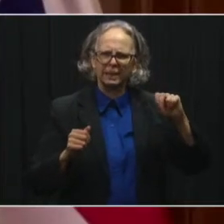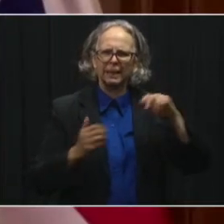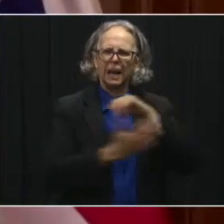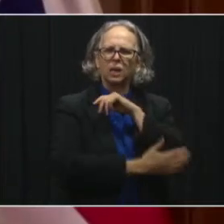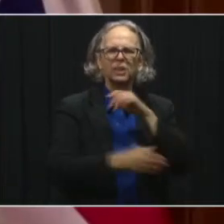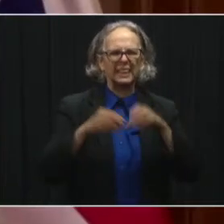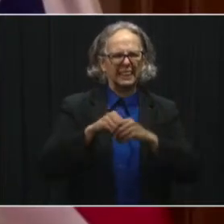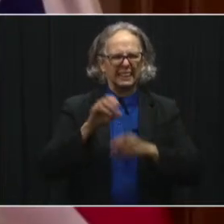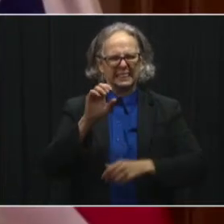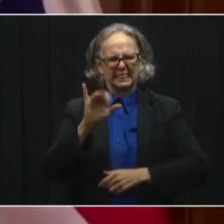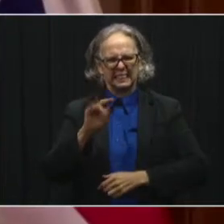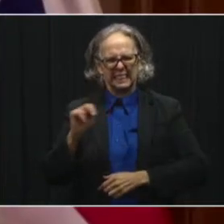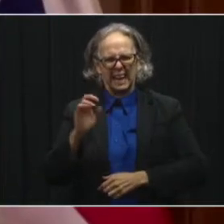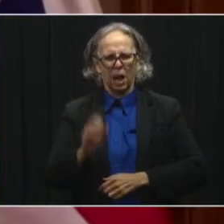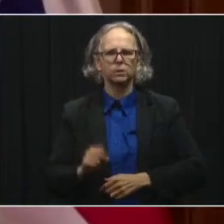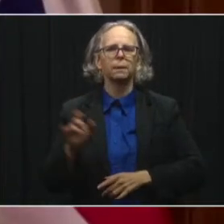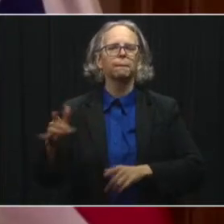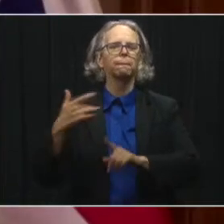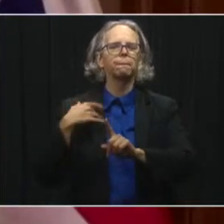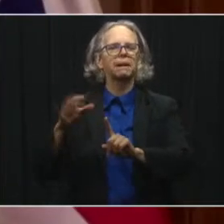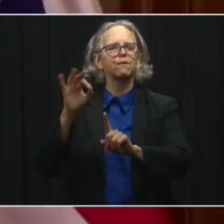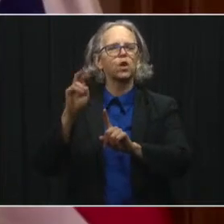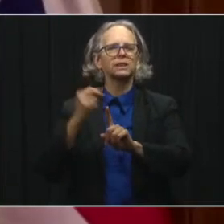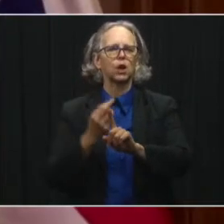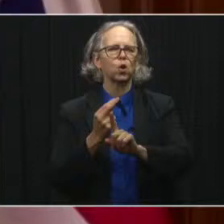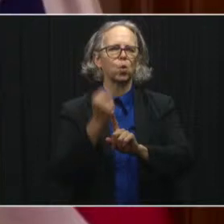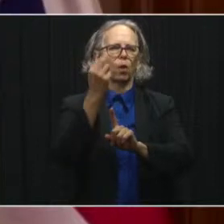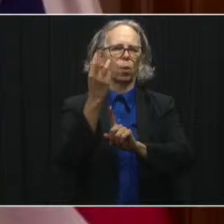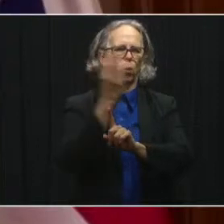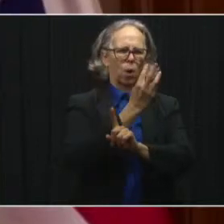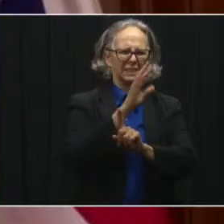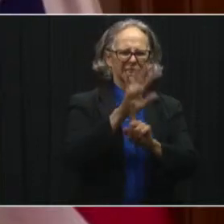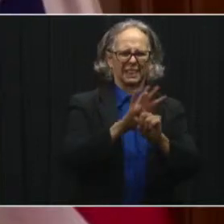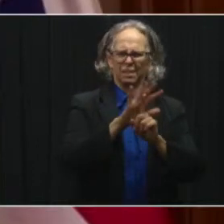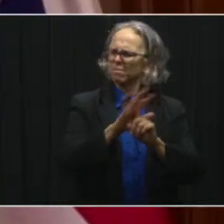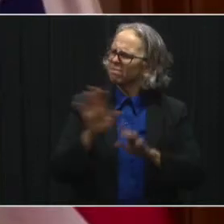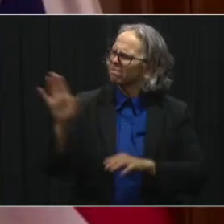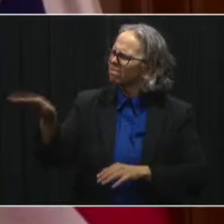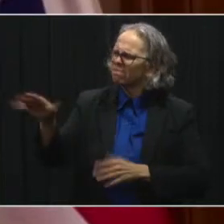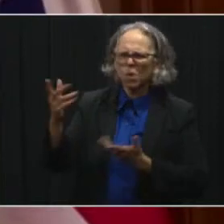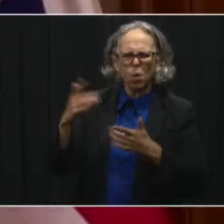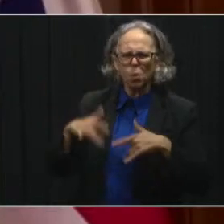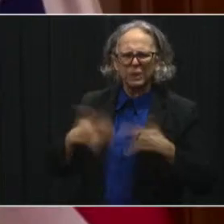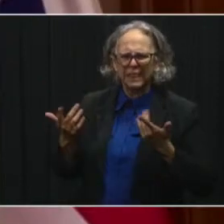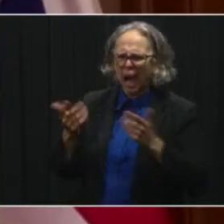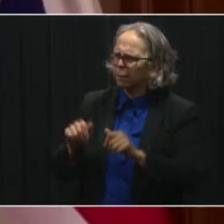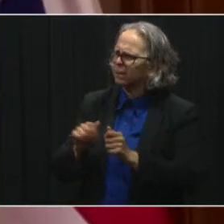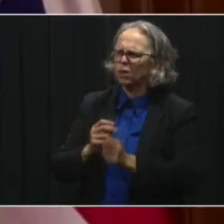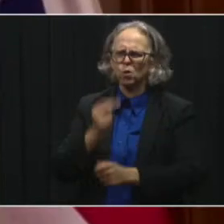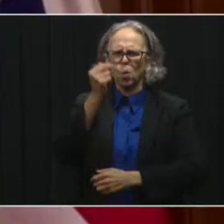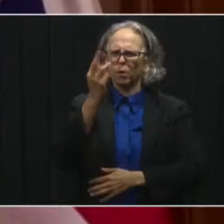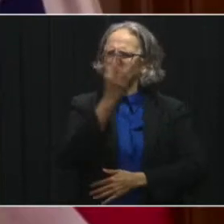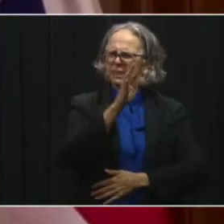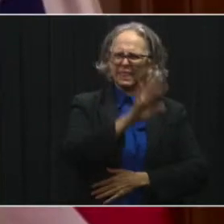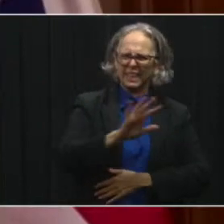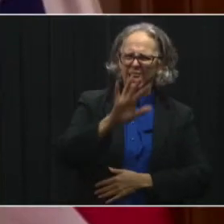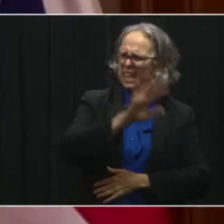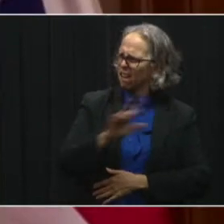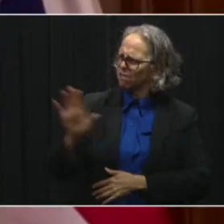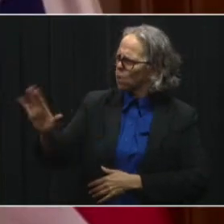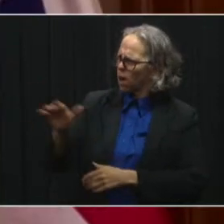Northwest Ohio. Tell us what's going on in Northwest Ohio, what you're seeing in regard to the COVID.